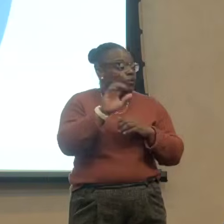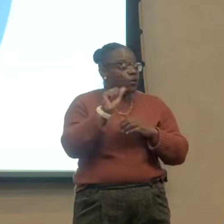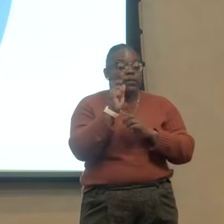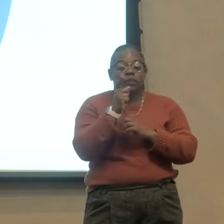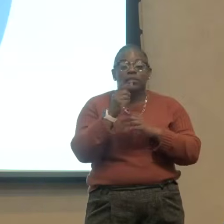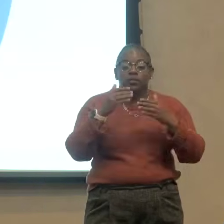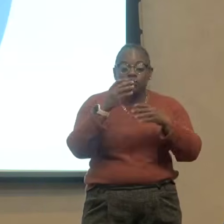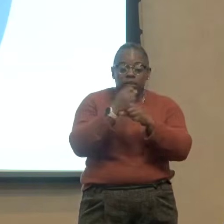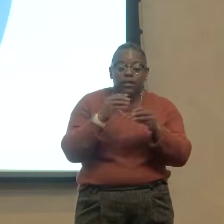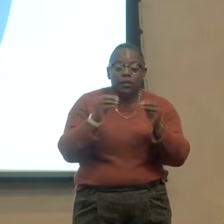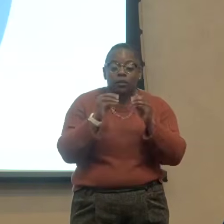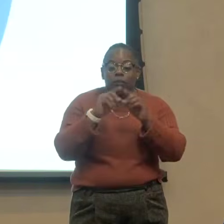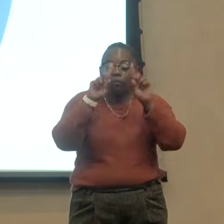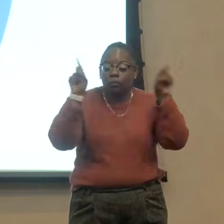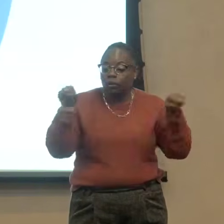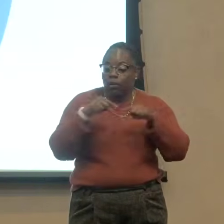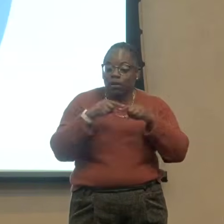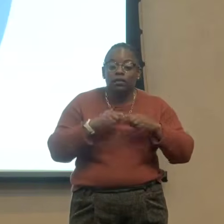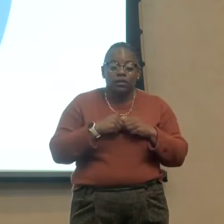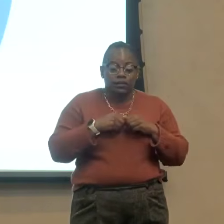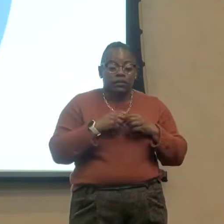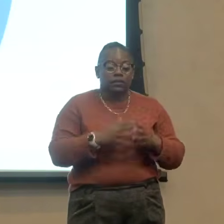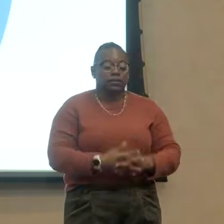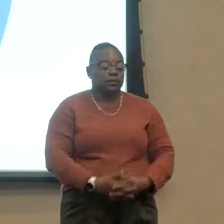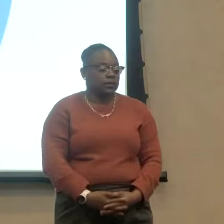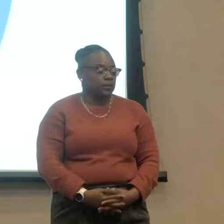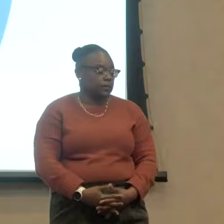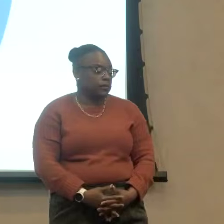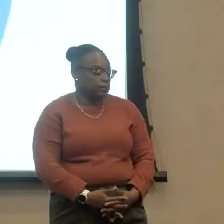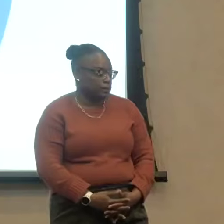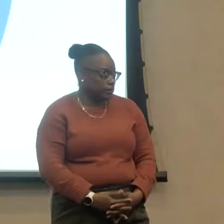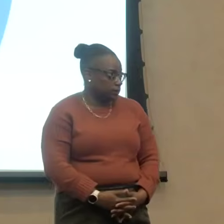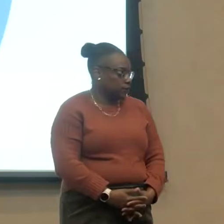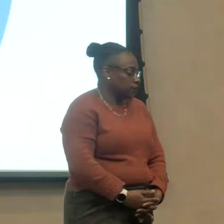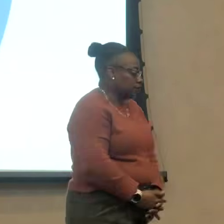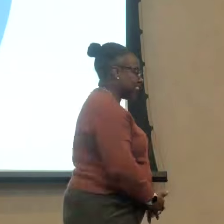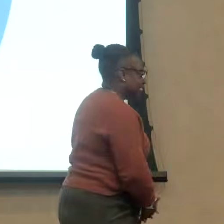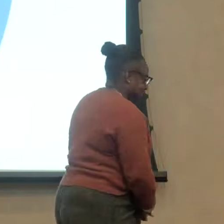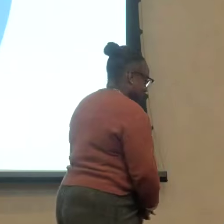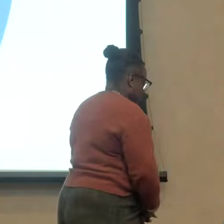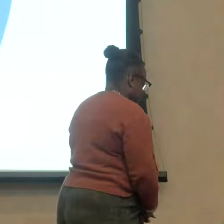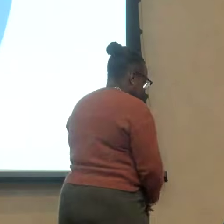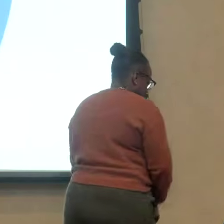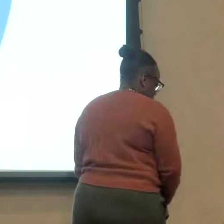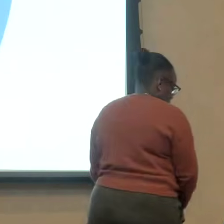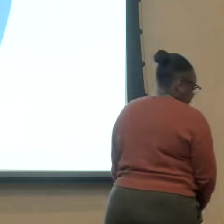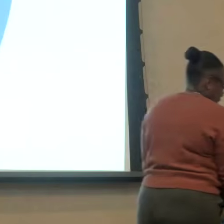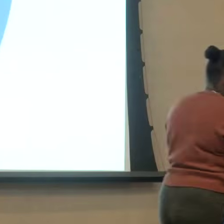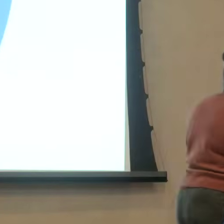more cards? Yeah, I have a couple more coming. A lot more cards. Thank you. Hold on.